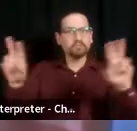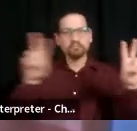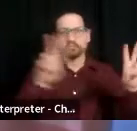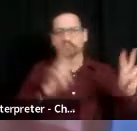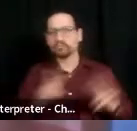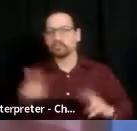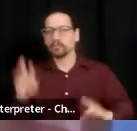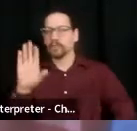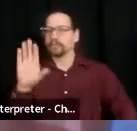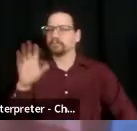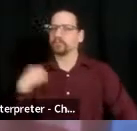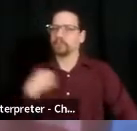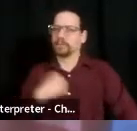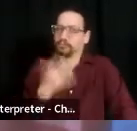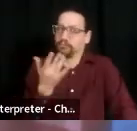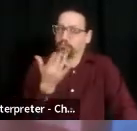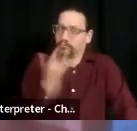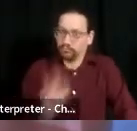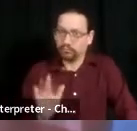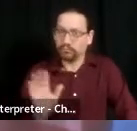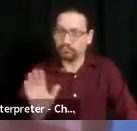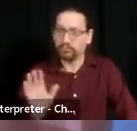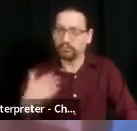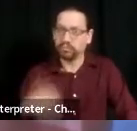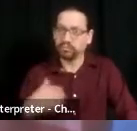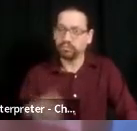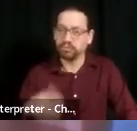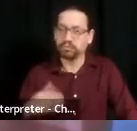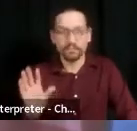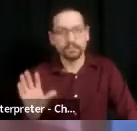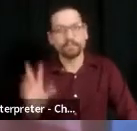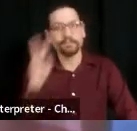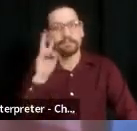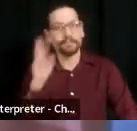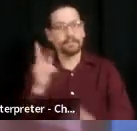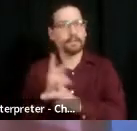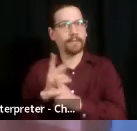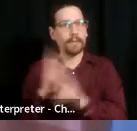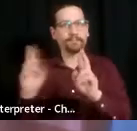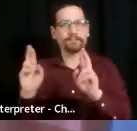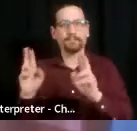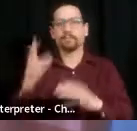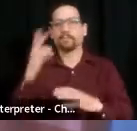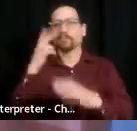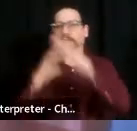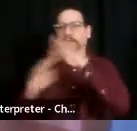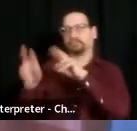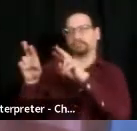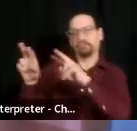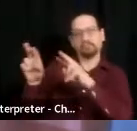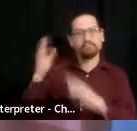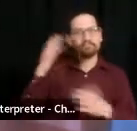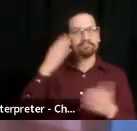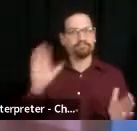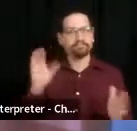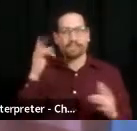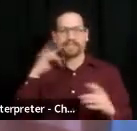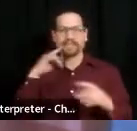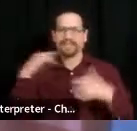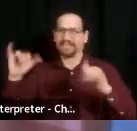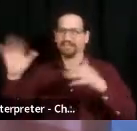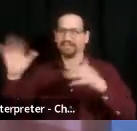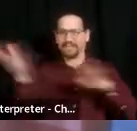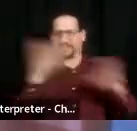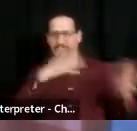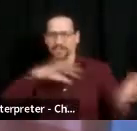as somebody said yesterday, it's just very hard to predict exactly where those damaging winds are going to hit. It's a game of